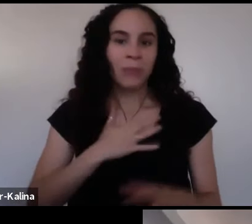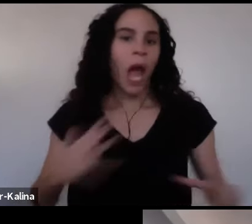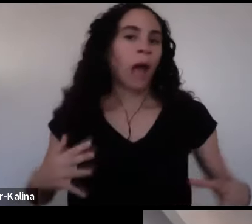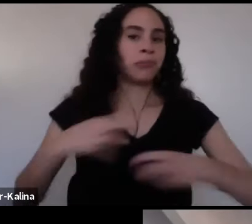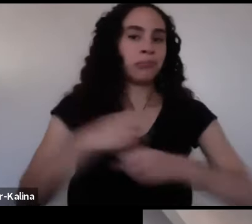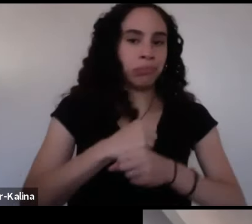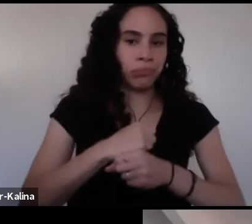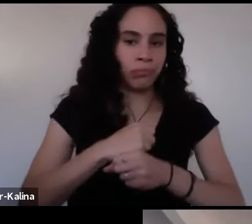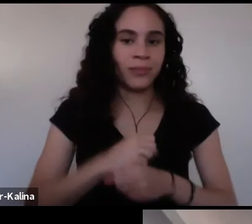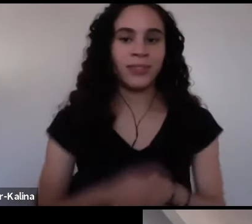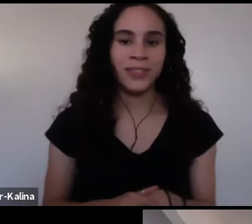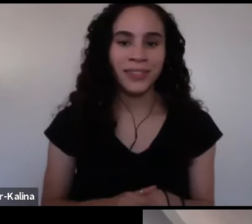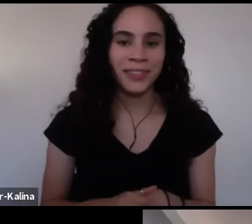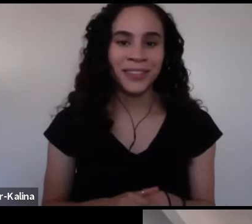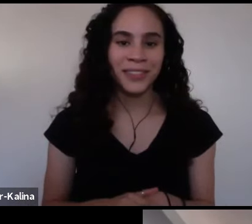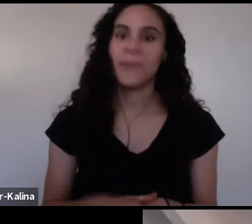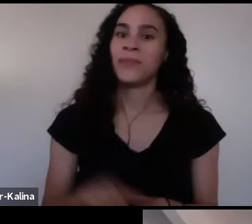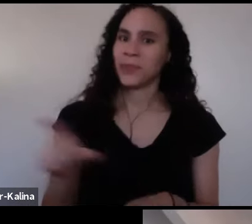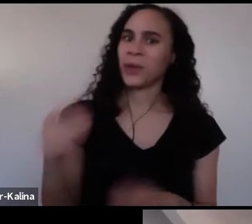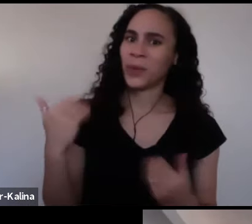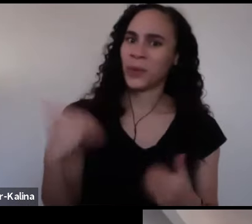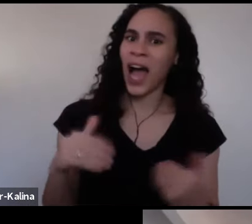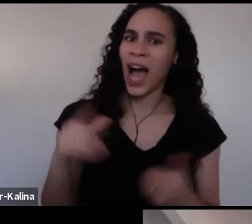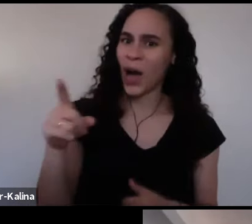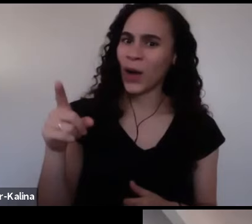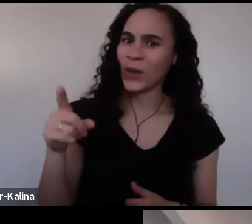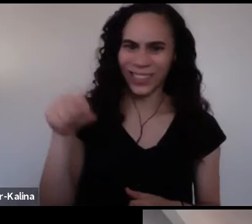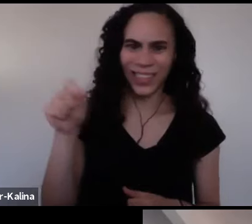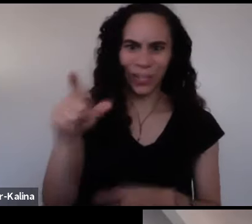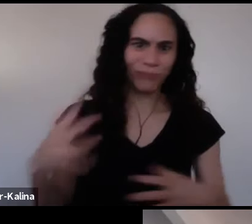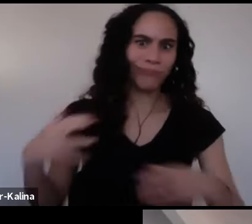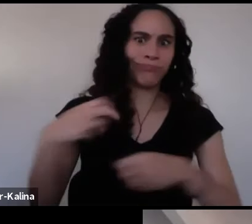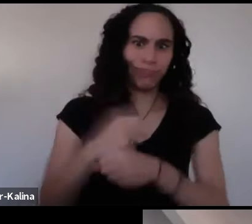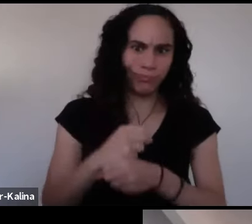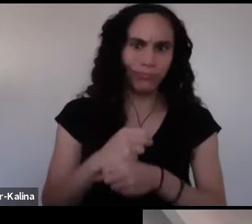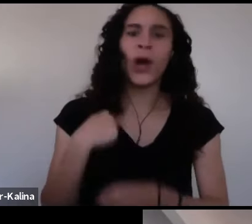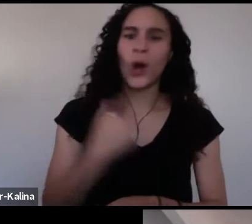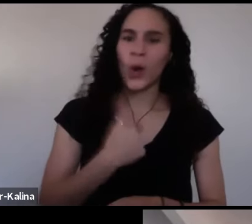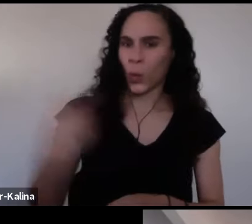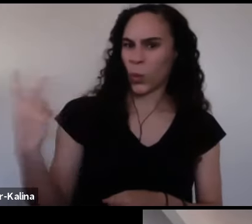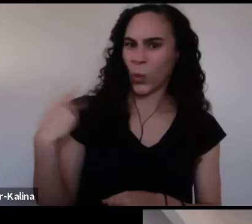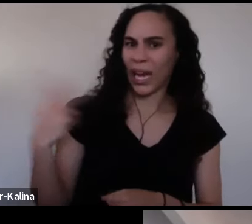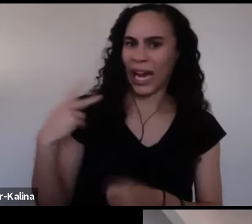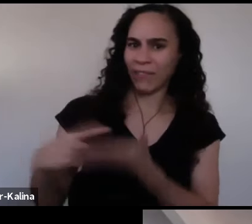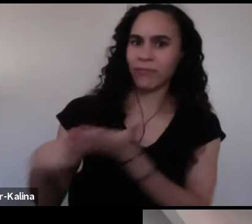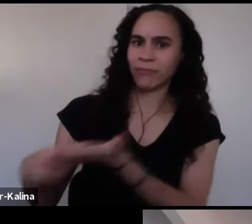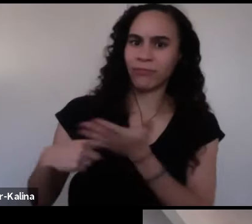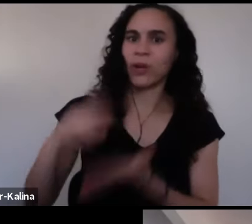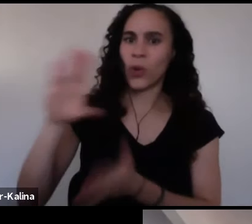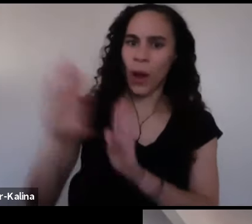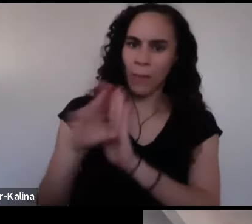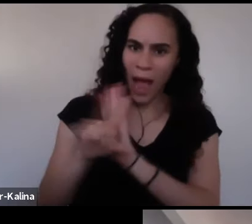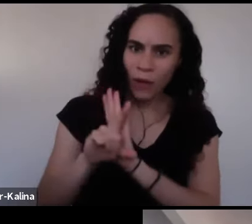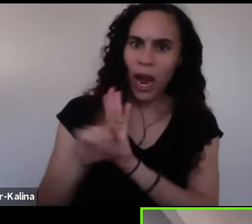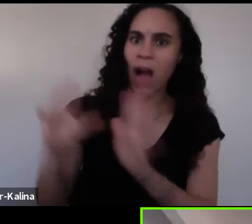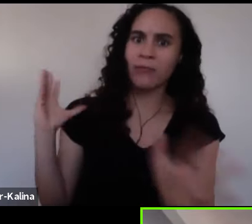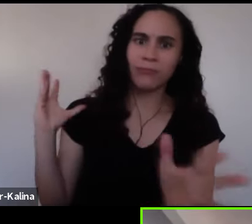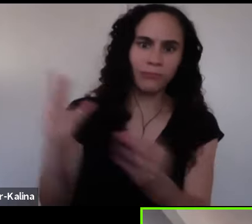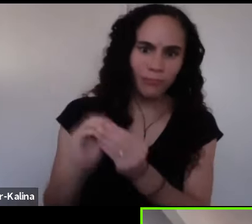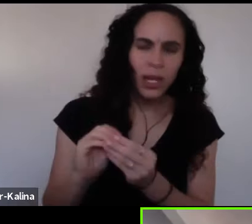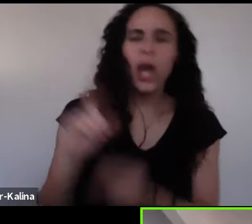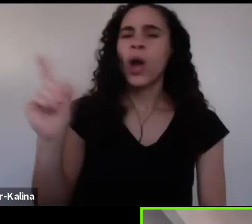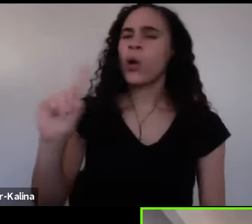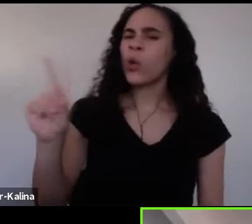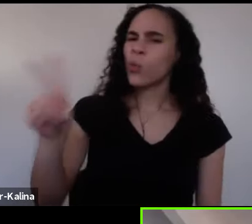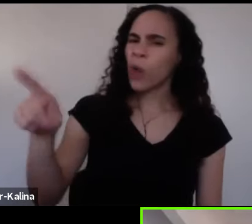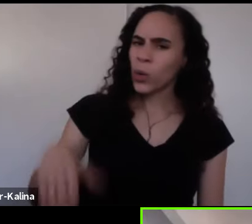no kidding. That is a long story short. We've talked more, a lot more about your story, your background, and where did you grow up? I grew up